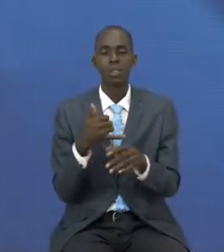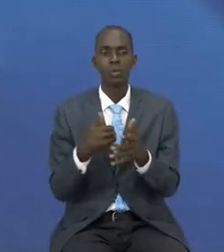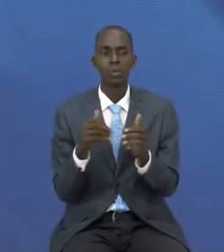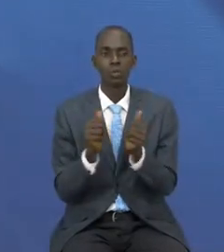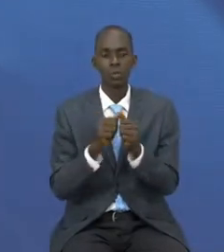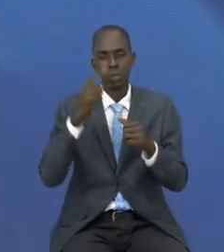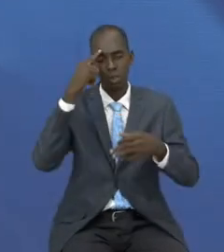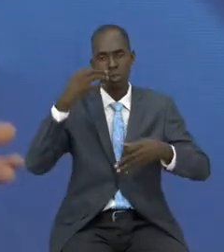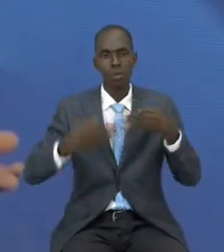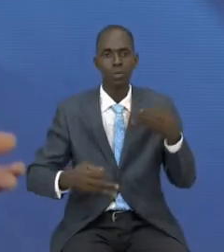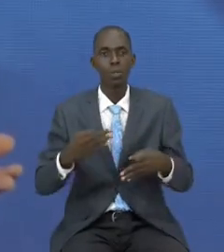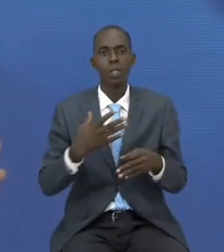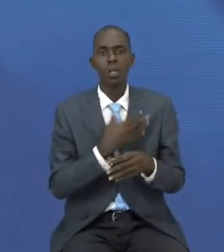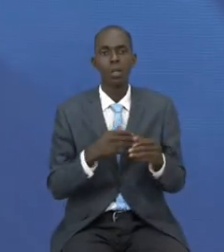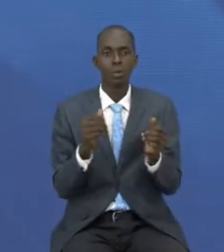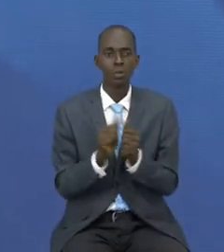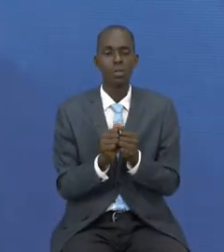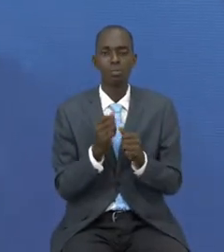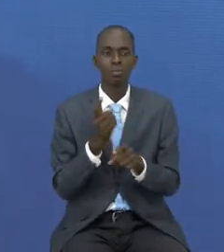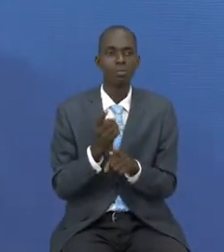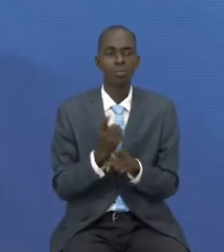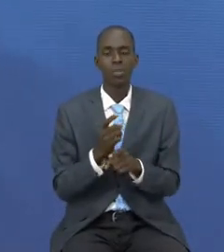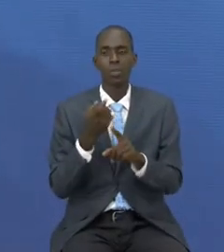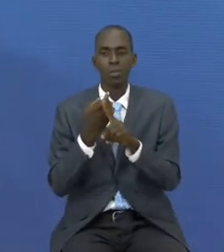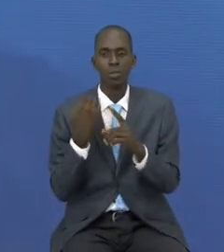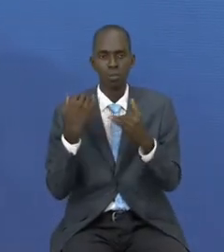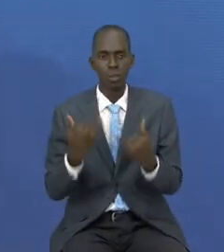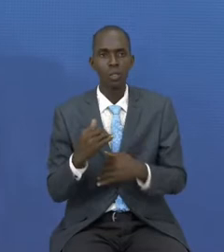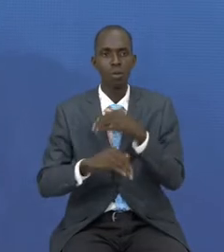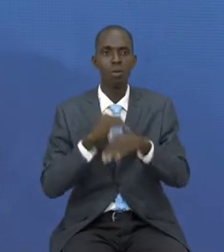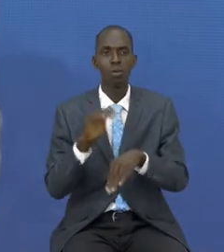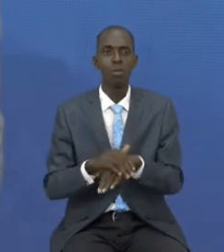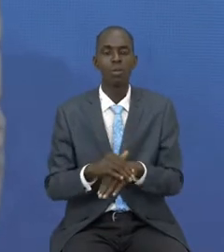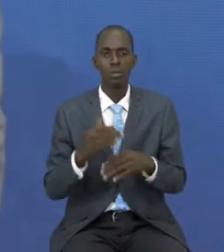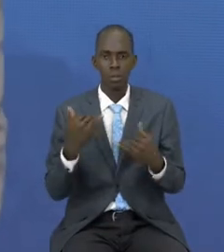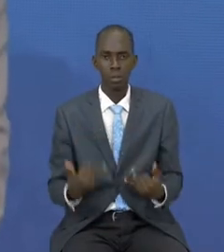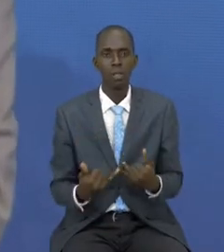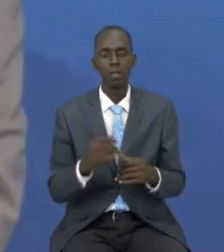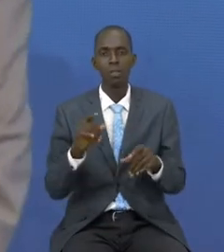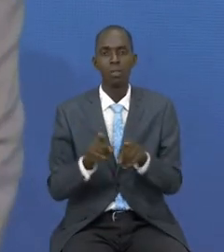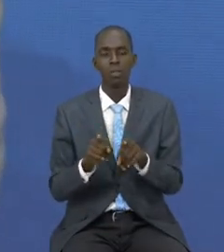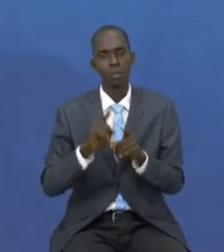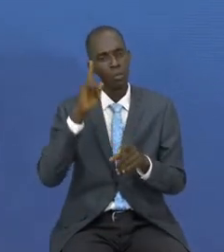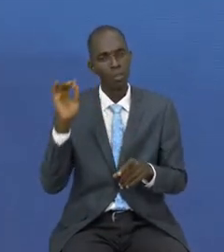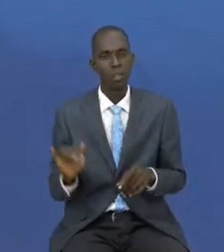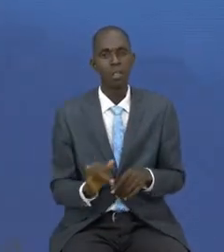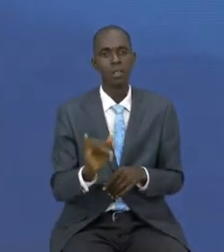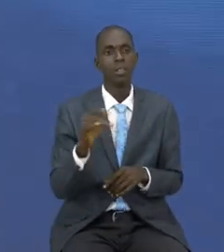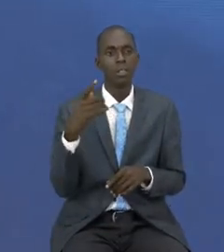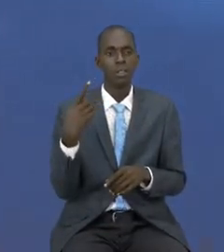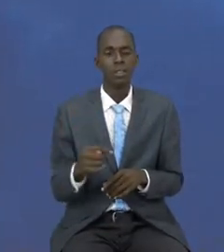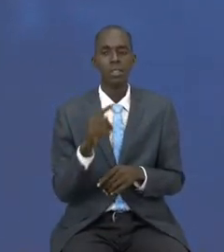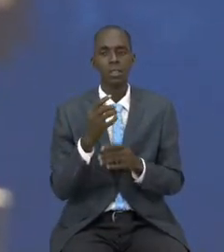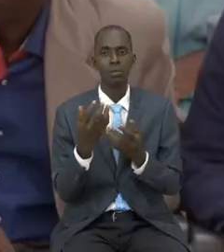with justice from henceforth even forever. The zeal of the Lord of hosts